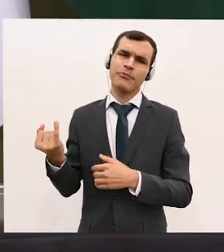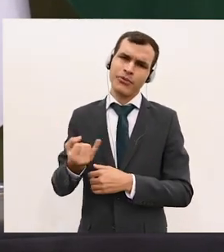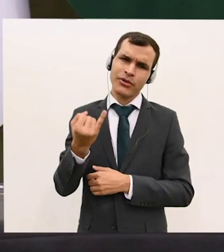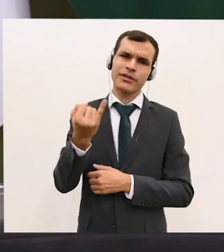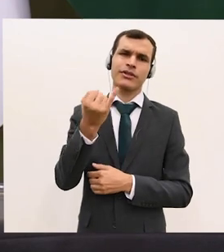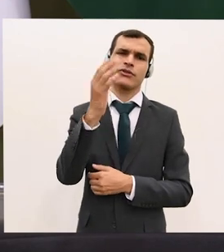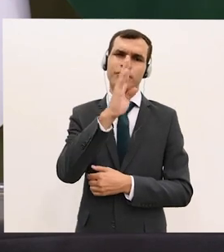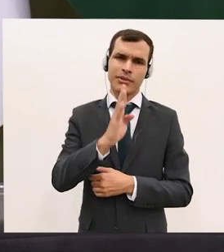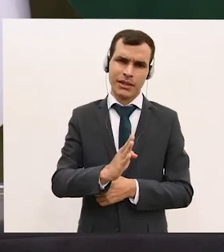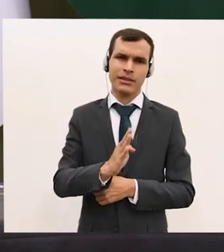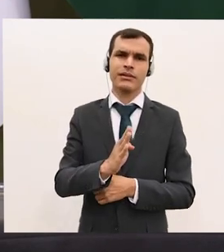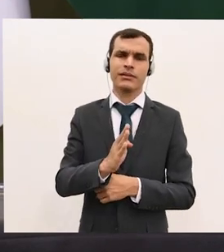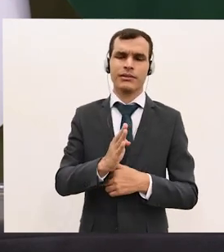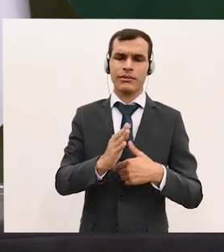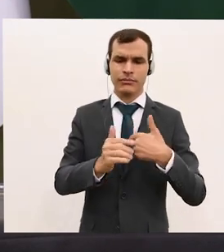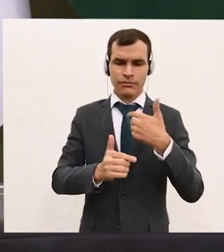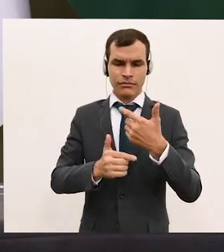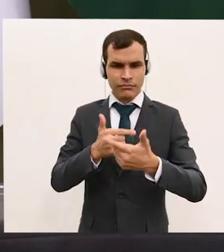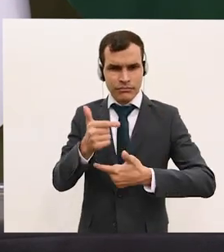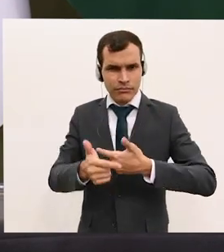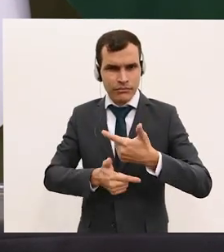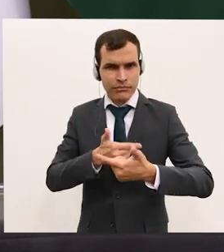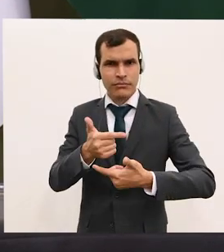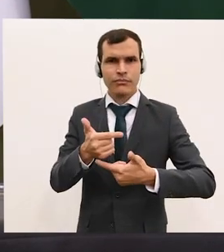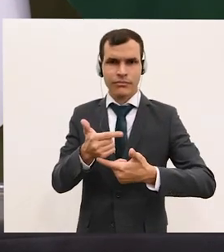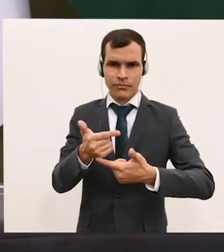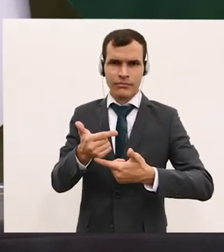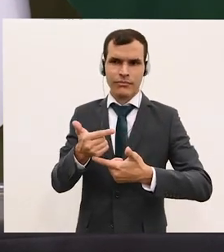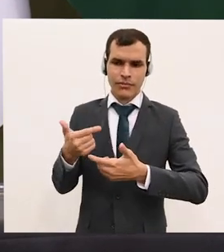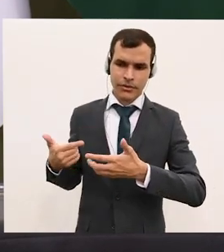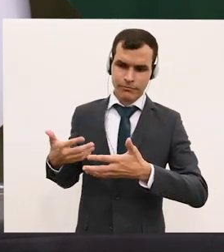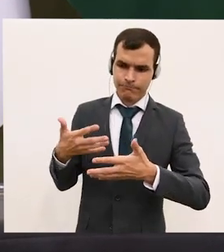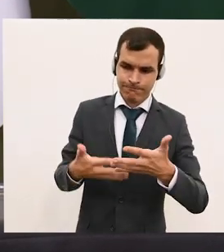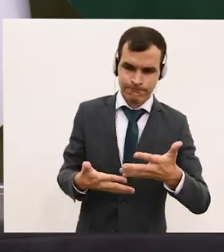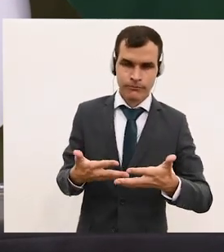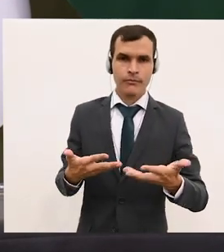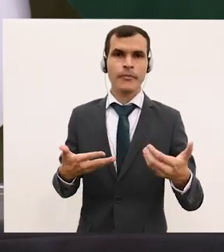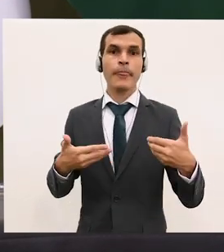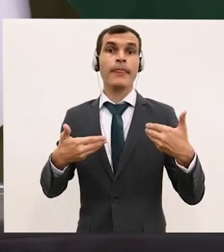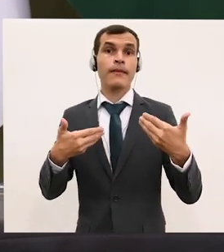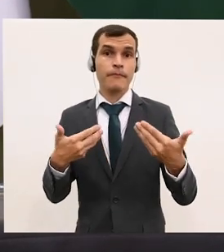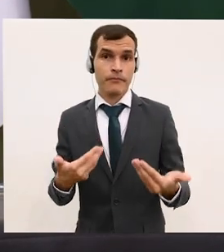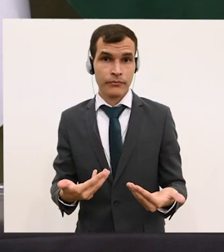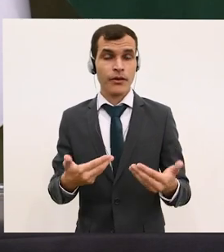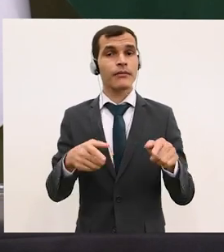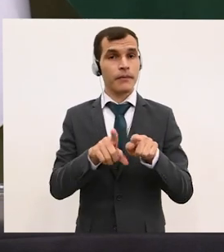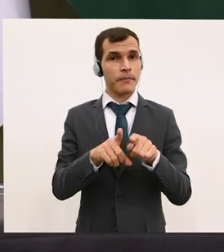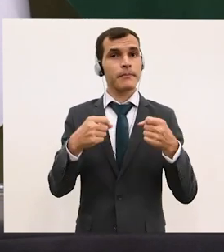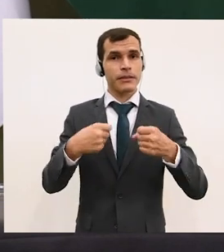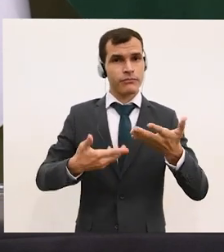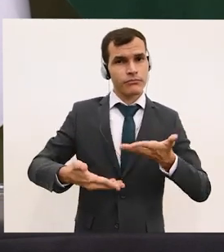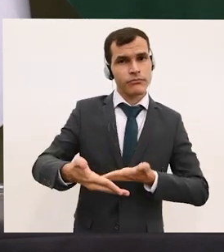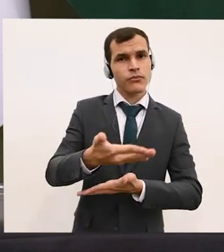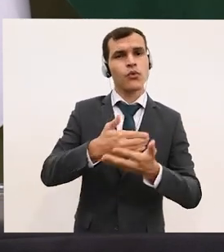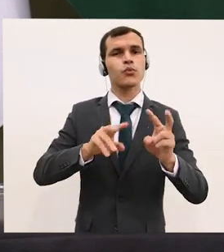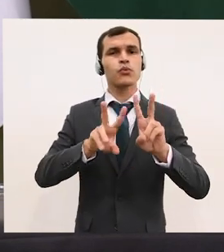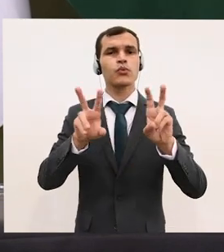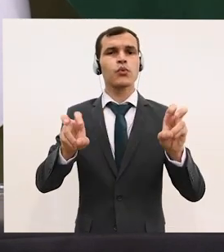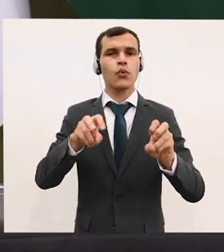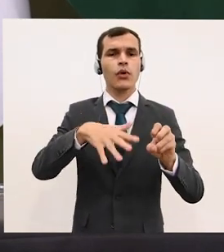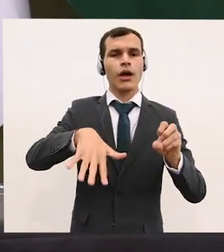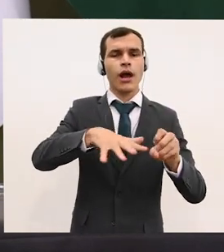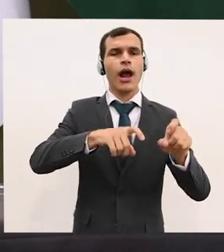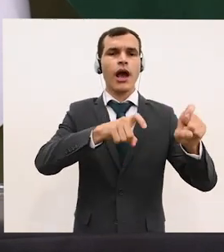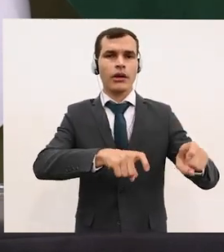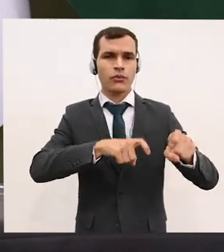also need to complete the negotiations in agriculture, in fisheries, and the ongoing negotiations on